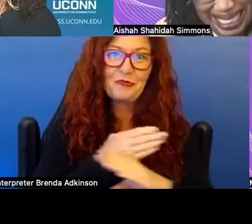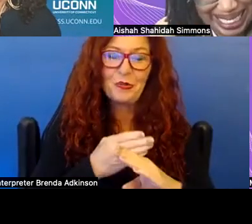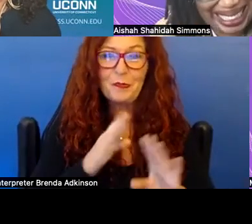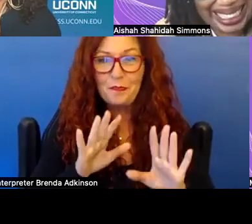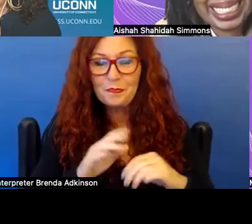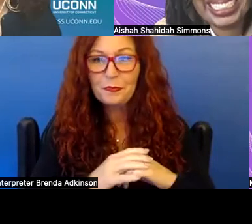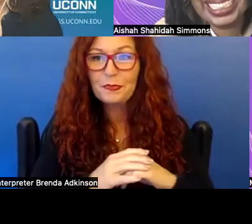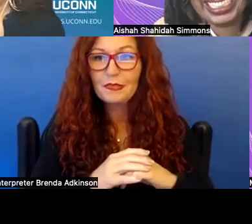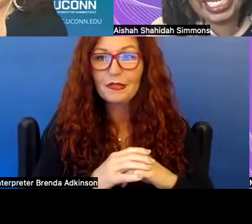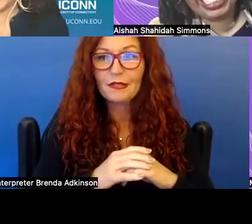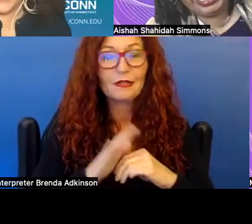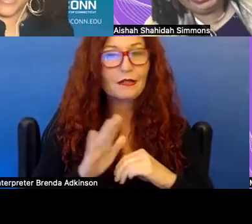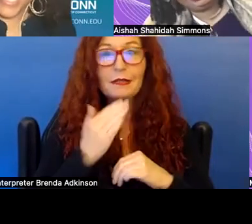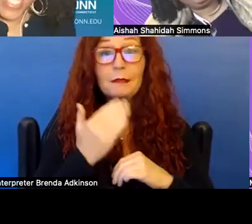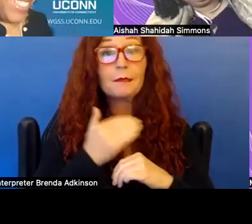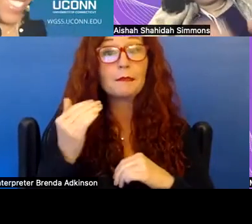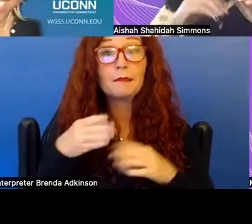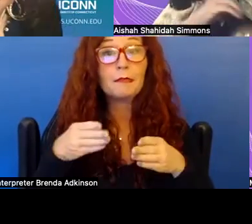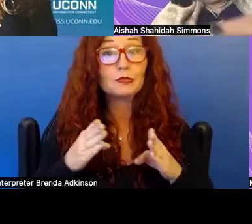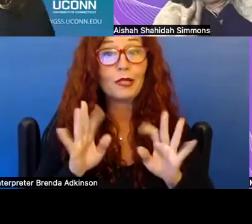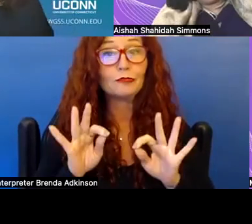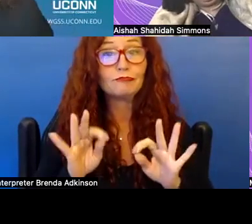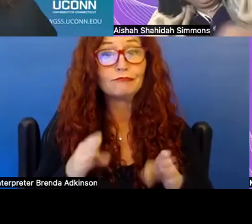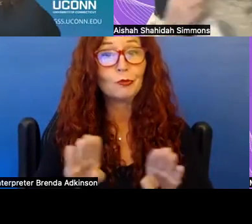mean, what better point to close out on?